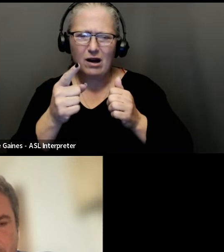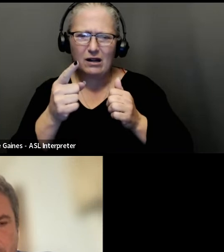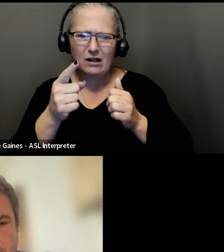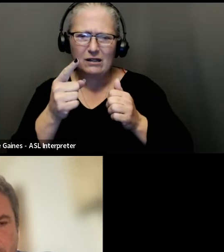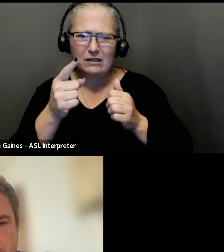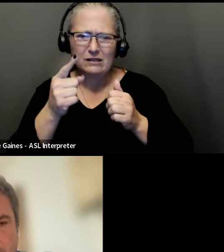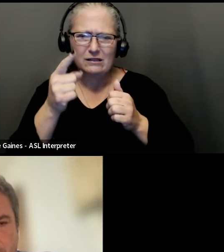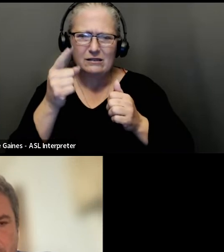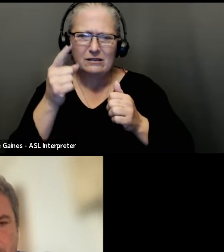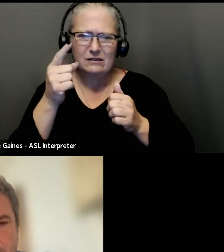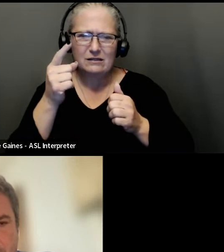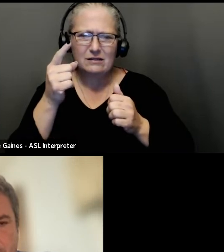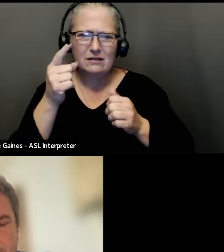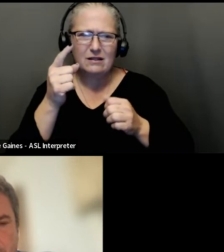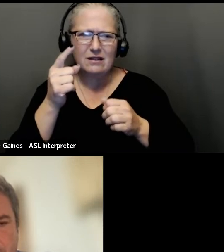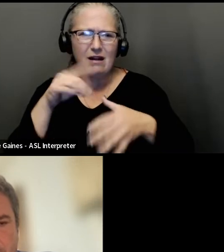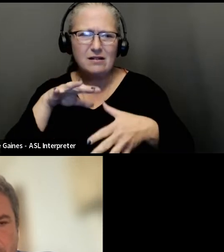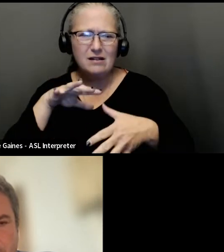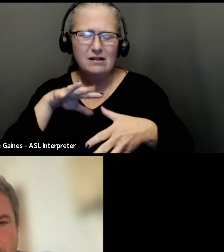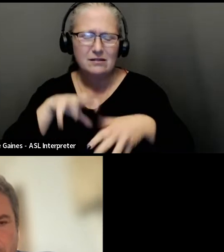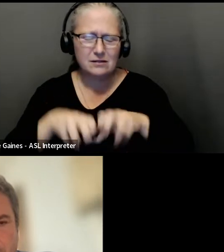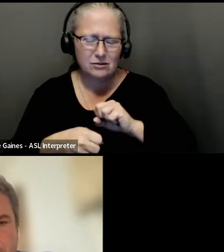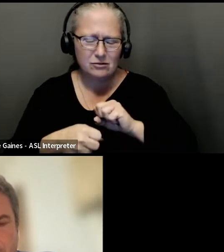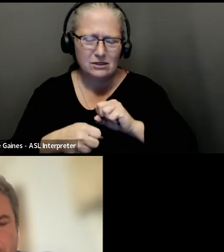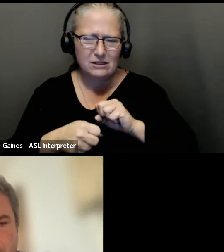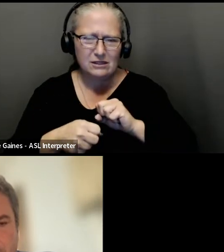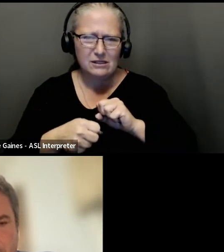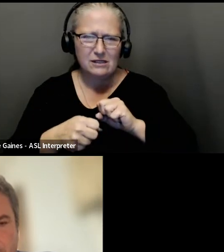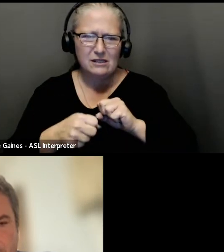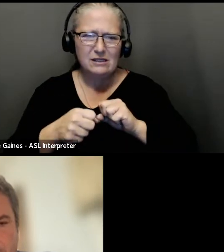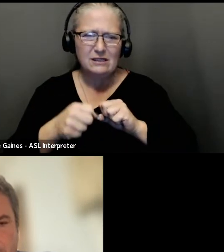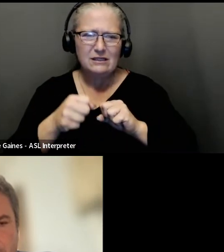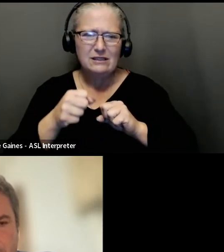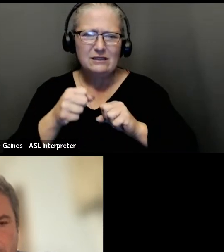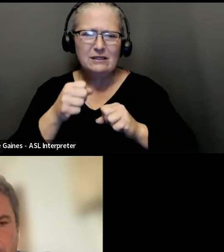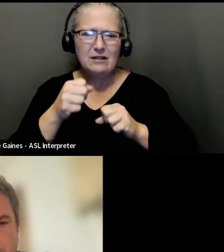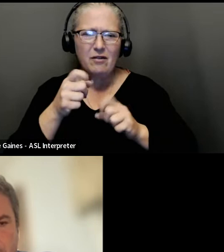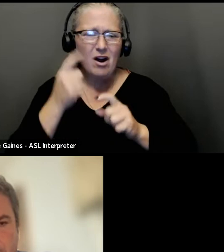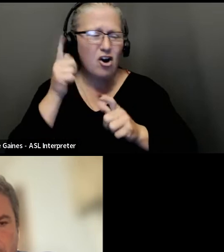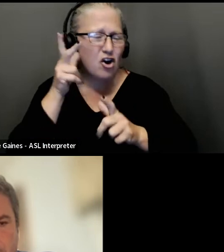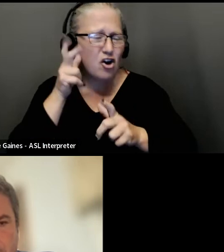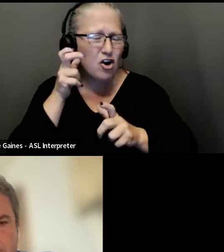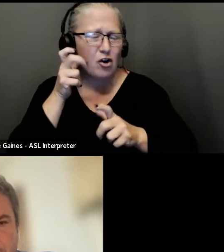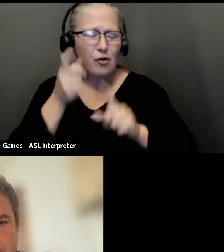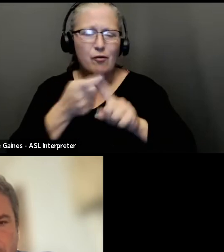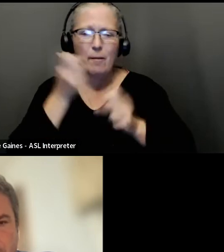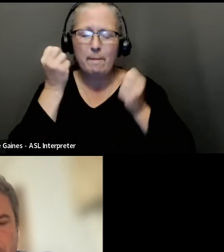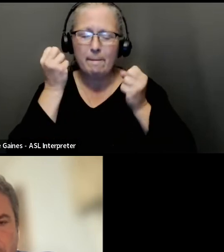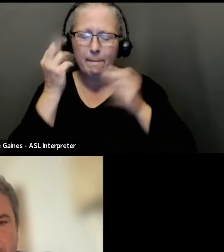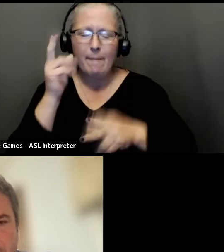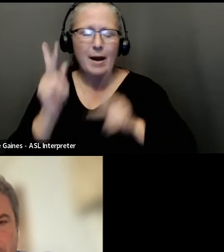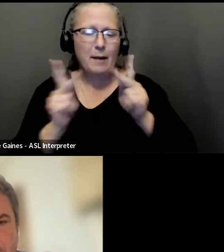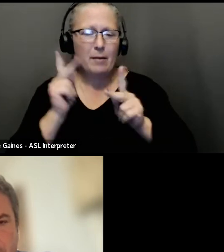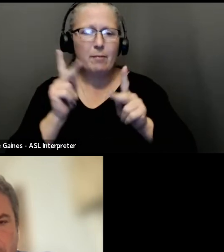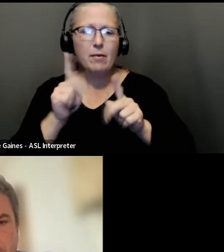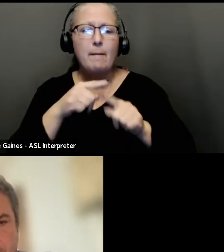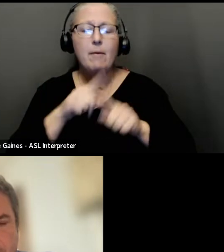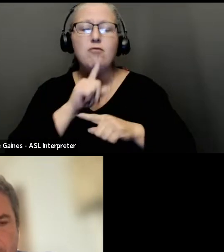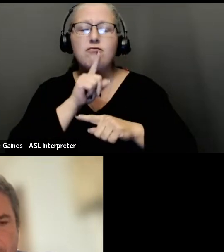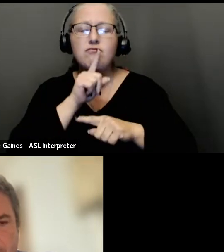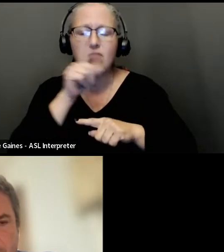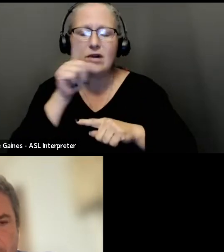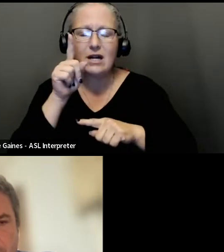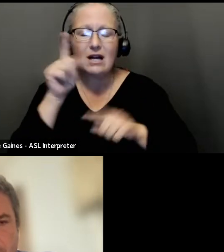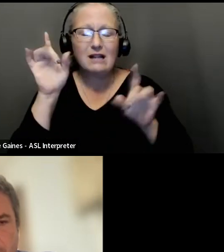the anguish and desperation that you heard this evening from so many people about real